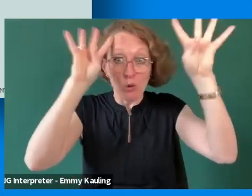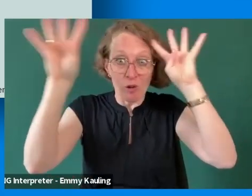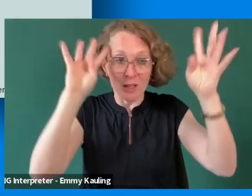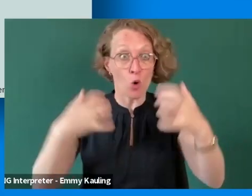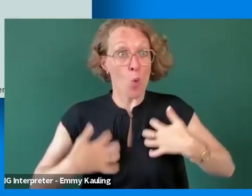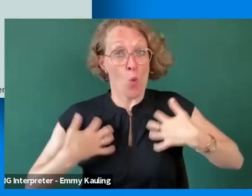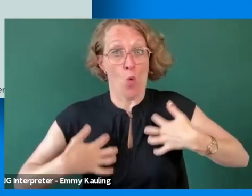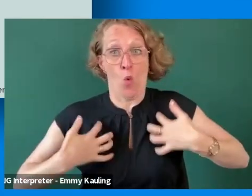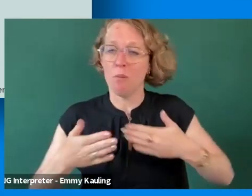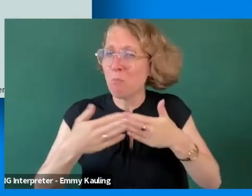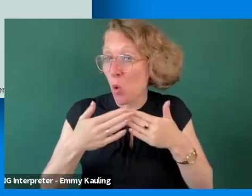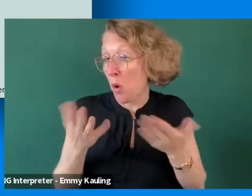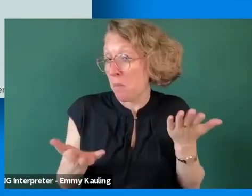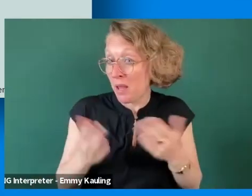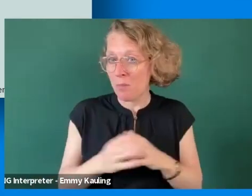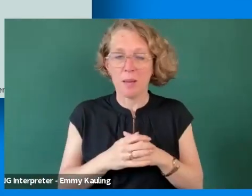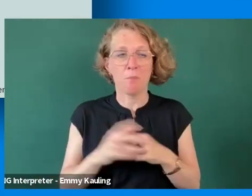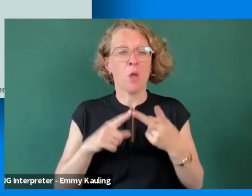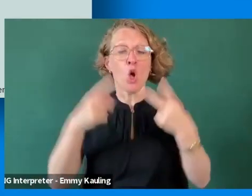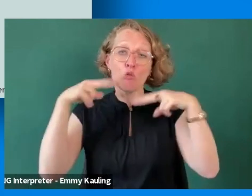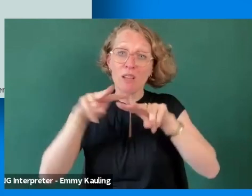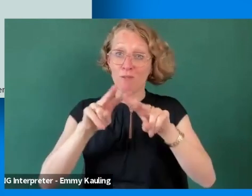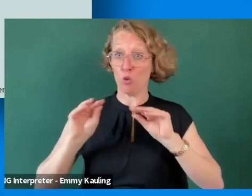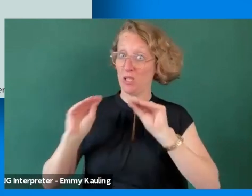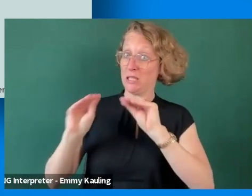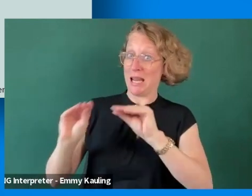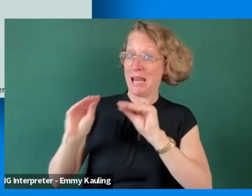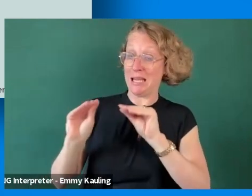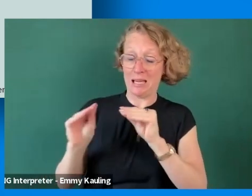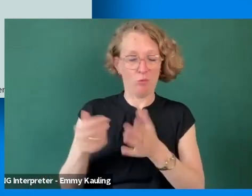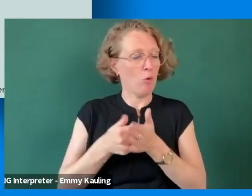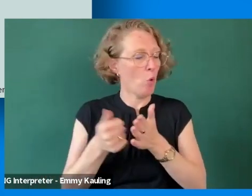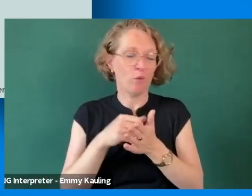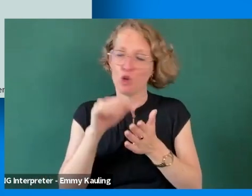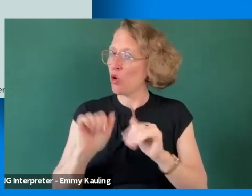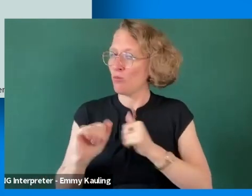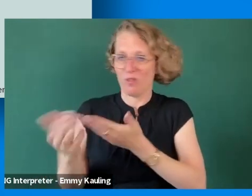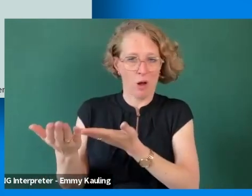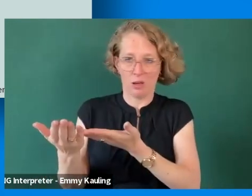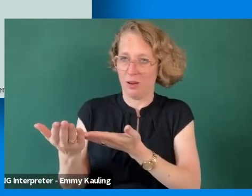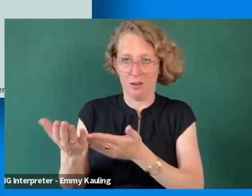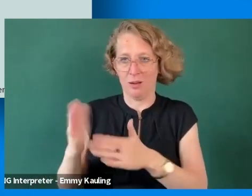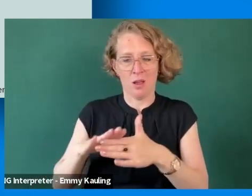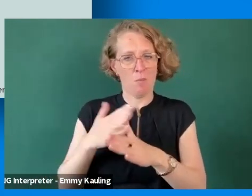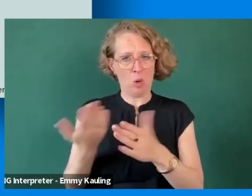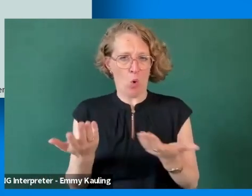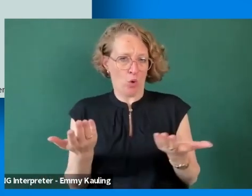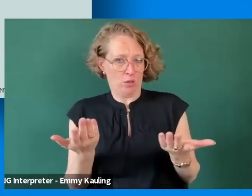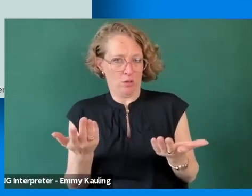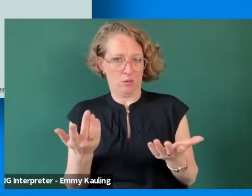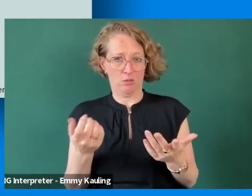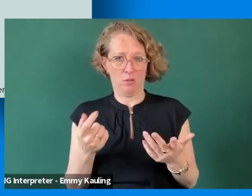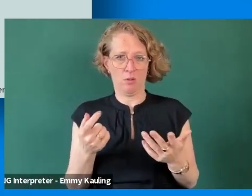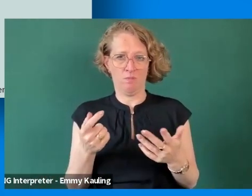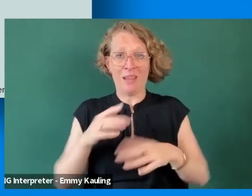ways. Reviewer training is something that is often not provided because there's always a level of